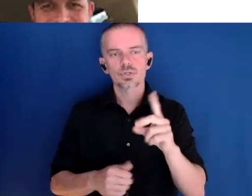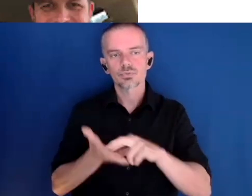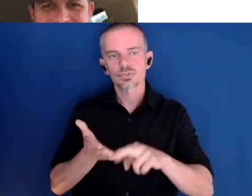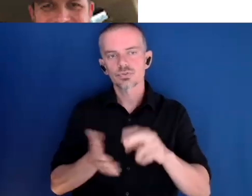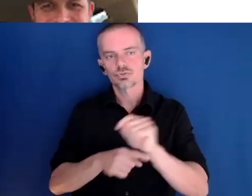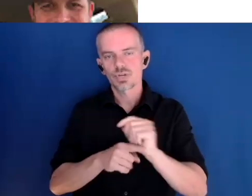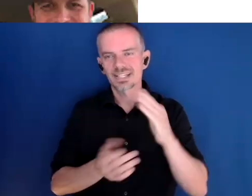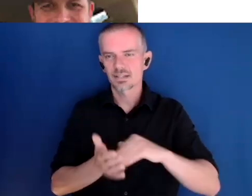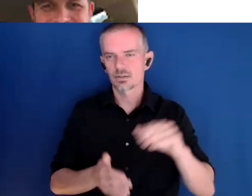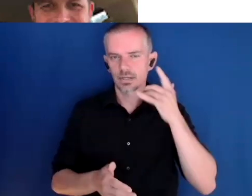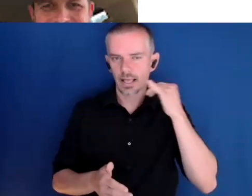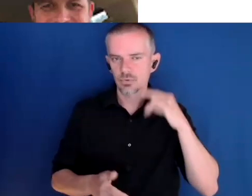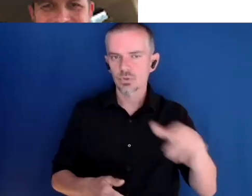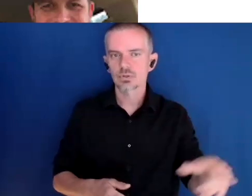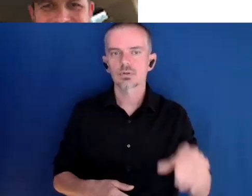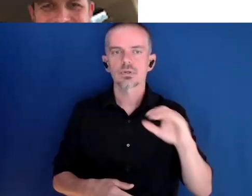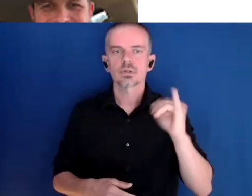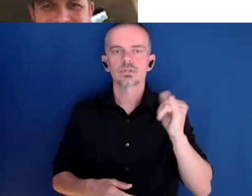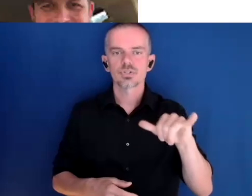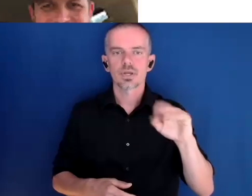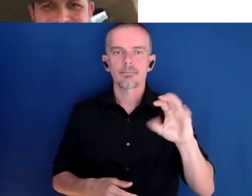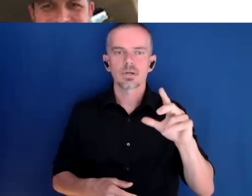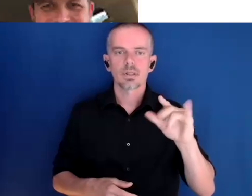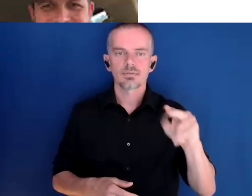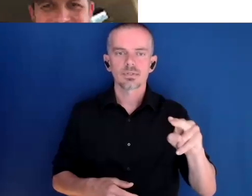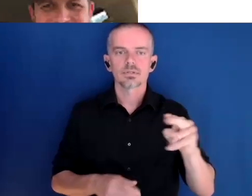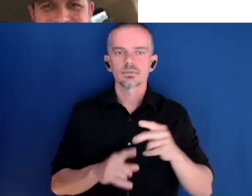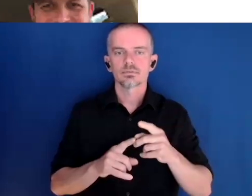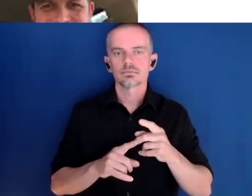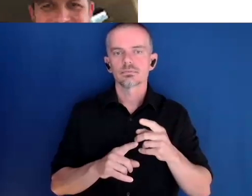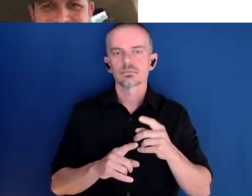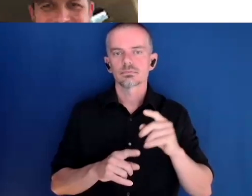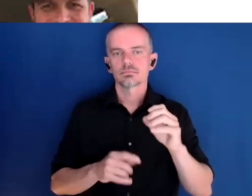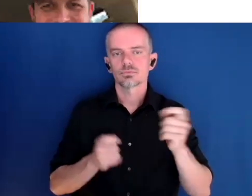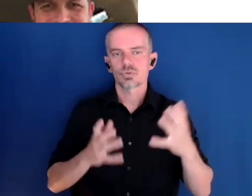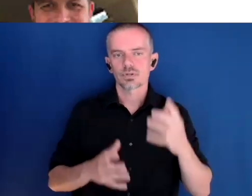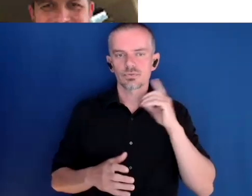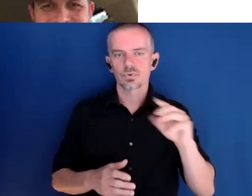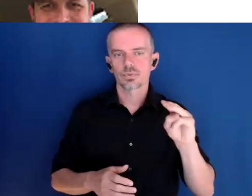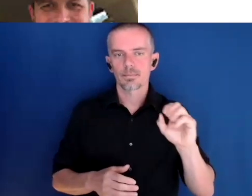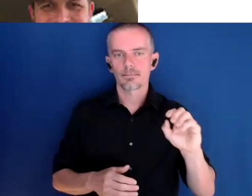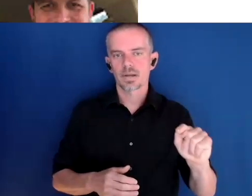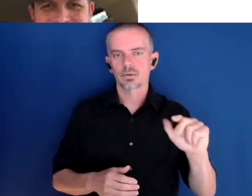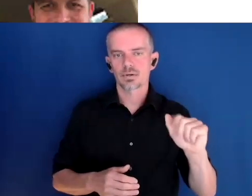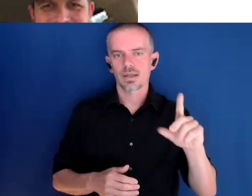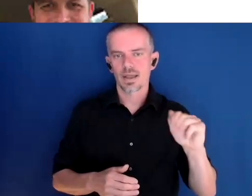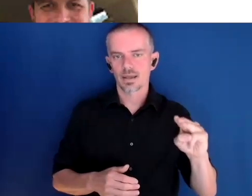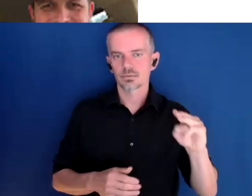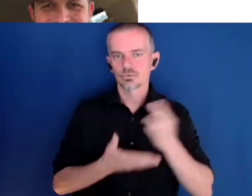with the Mount Adams Resource Stewards in Washington, and Eitan Kreslovsky with the Forest Stewards Guild in New